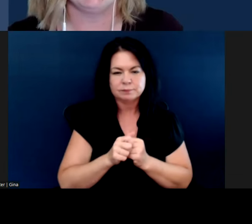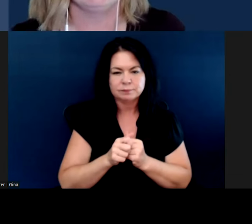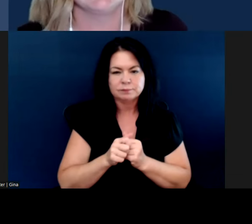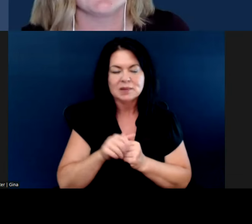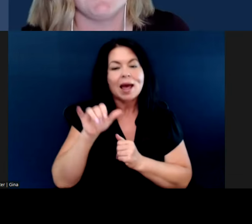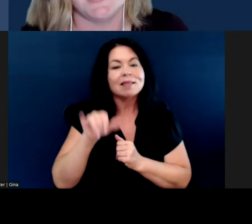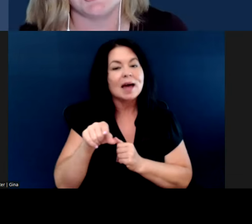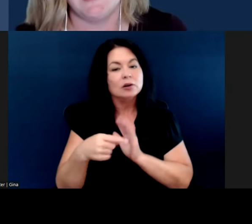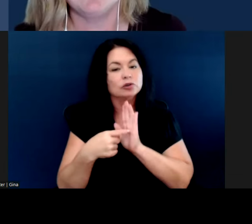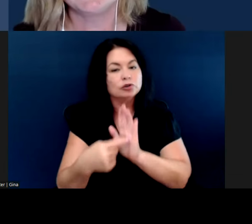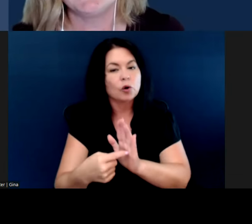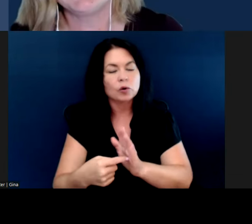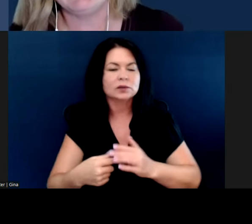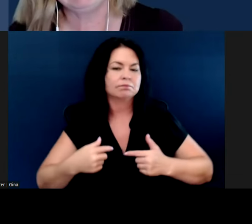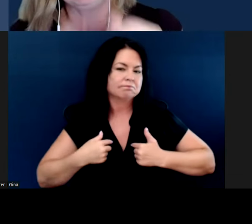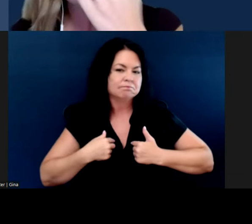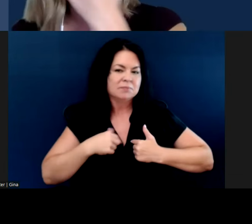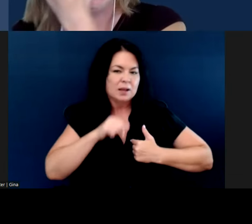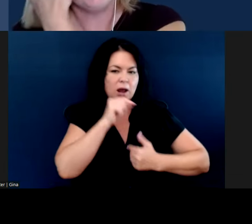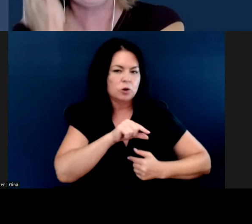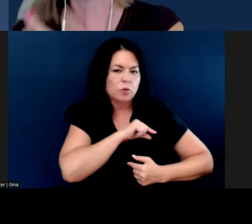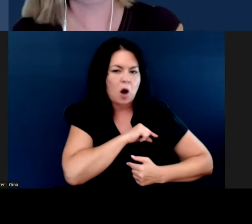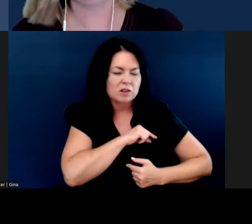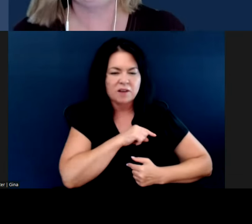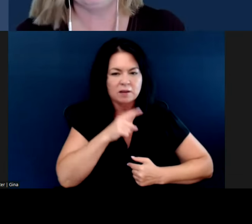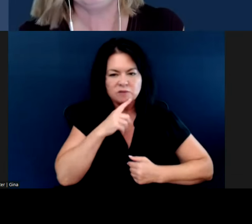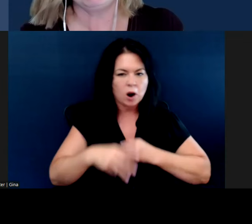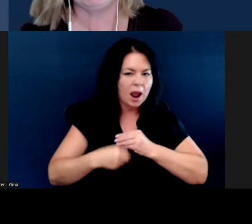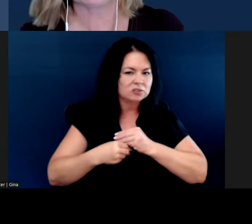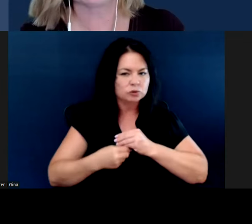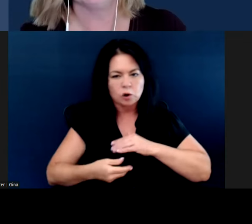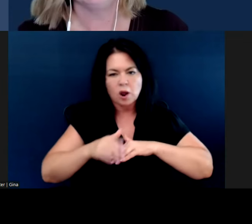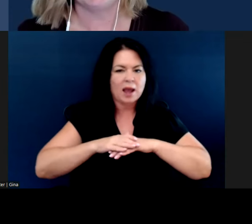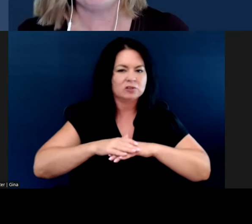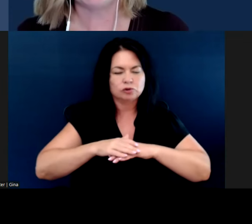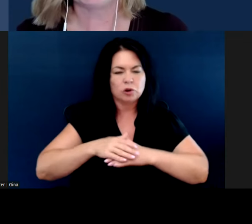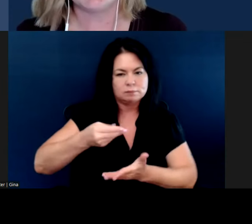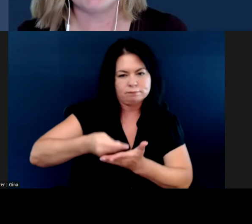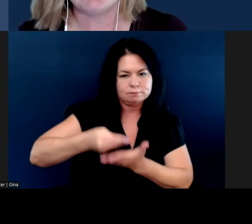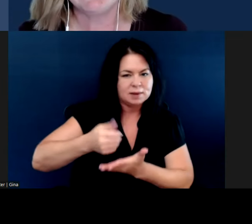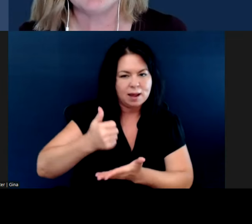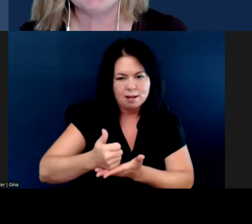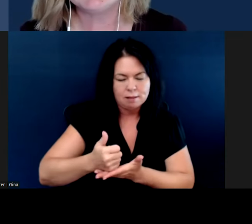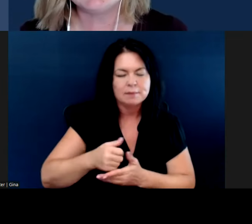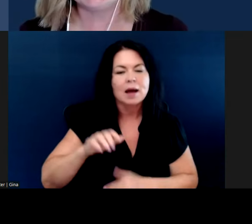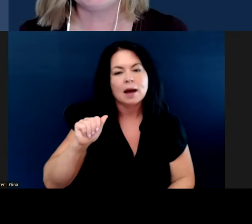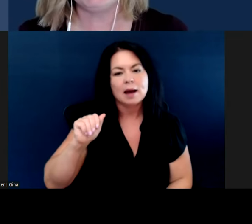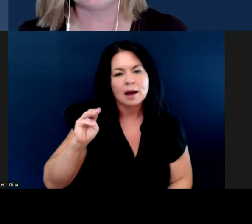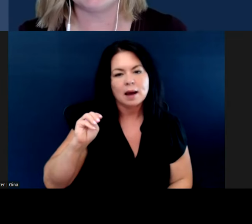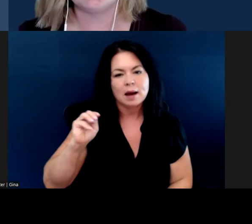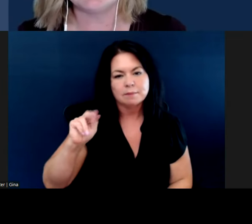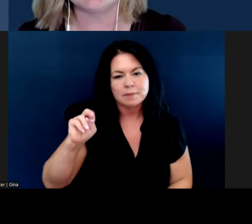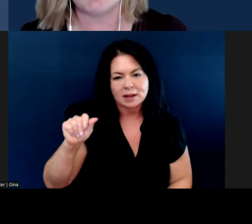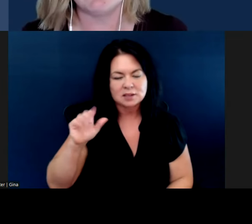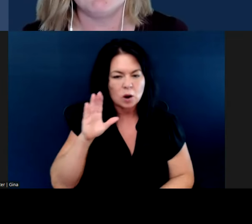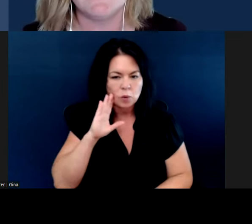for any extra financial help. So you'll see that little no extra help, LIS. Amanda's going to cover that later, but this would be for